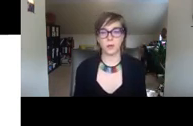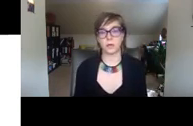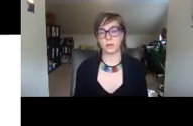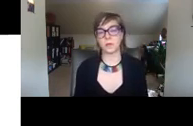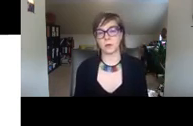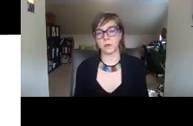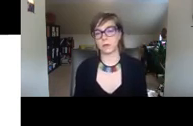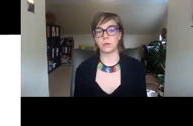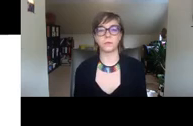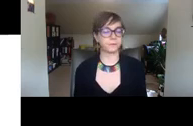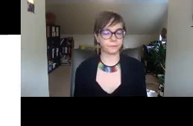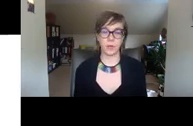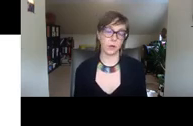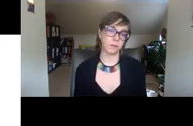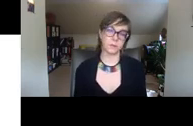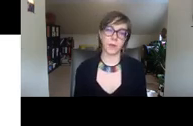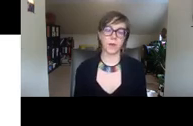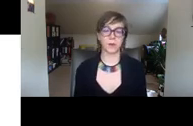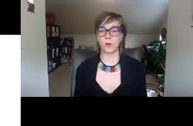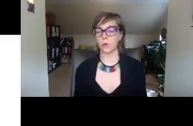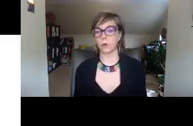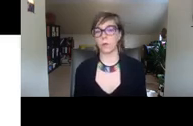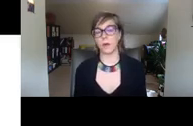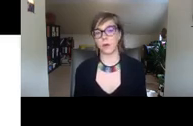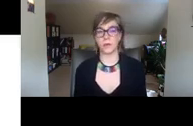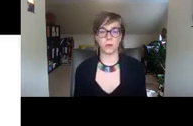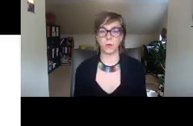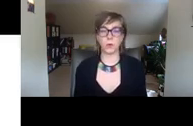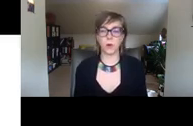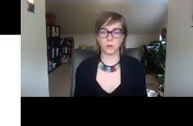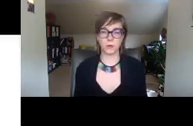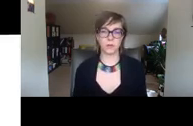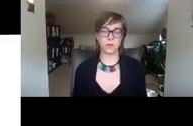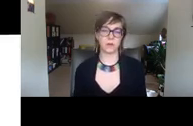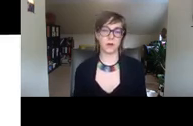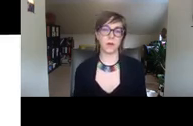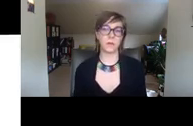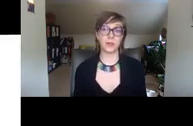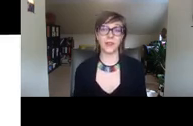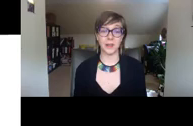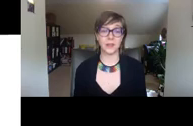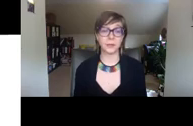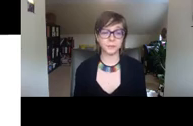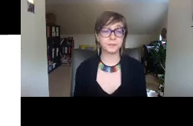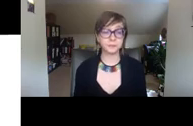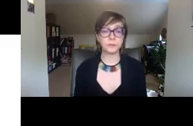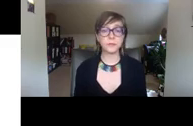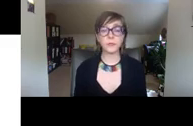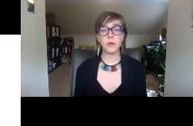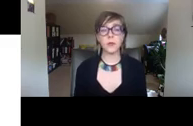don't want to get on Zoom to talk to, my mother or my brother or whoever else that I might be trying to connect to.